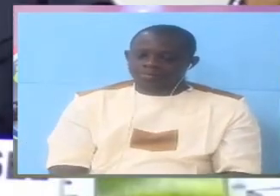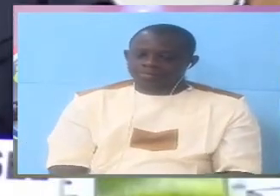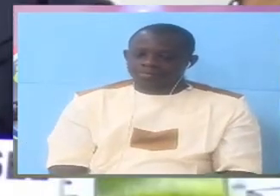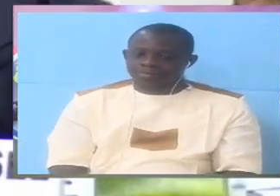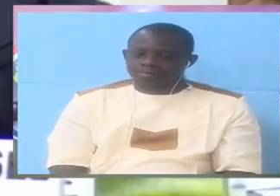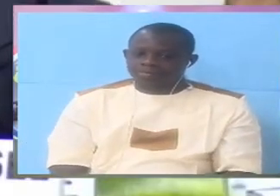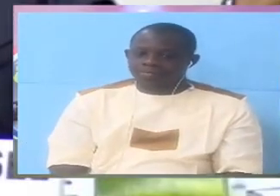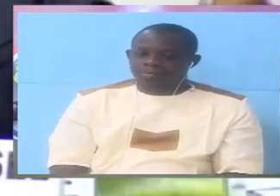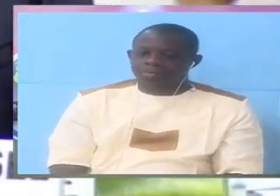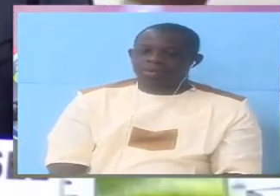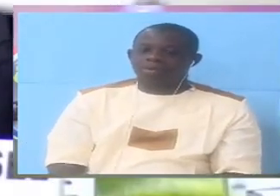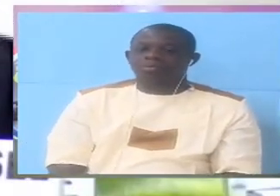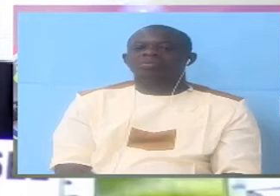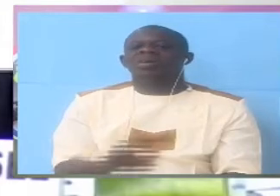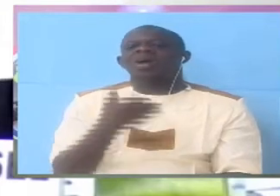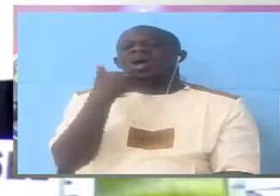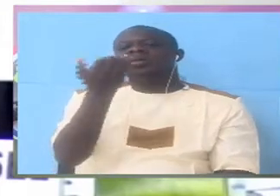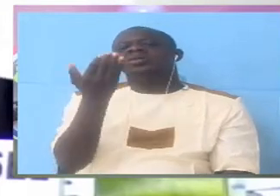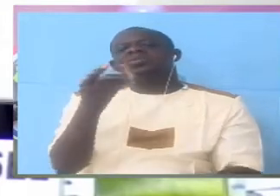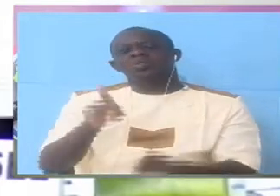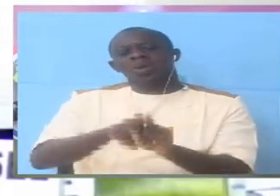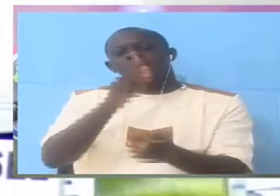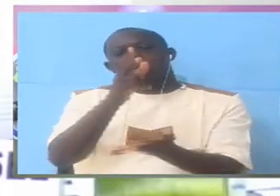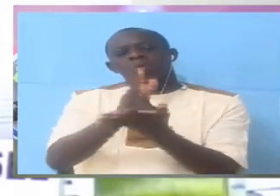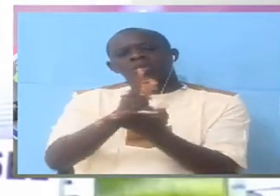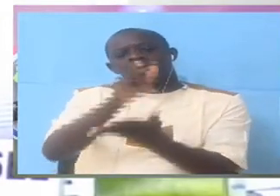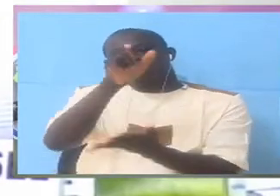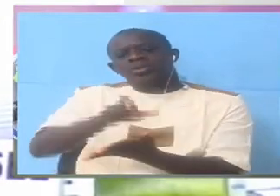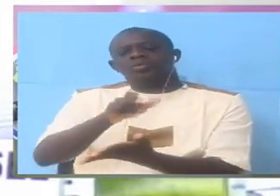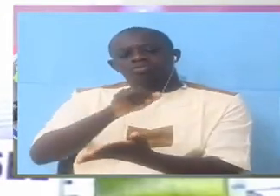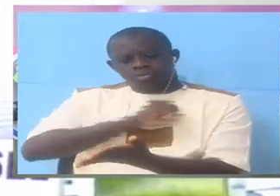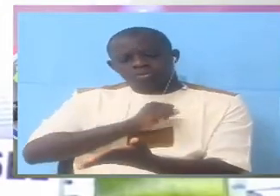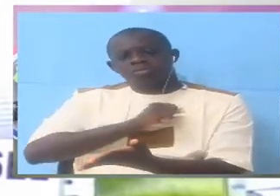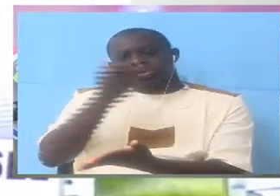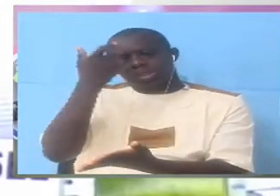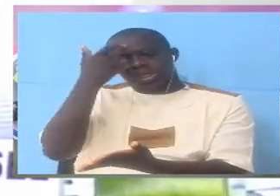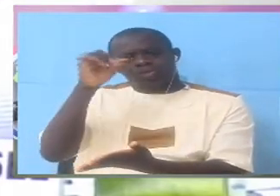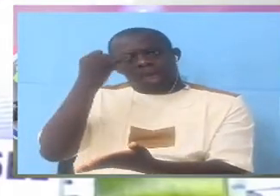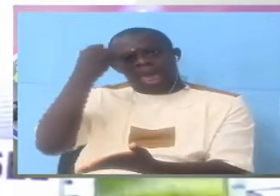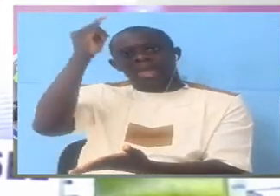So would the witness also guess that this is how you did it?